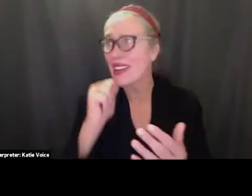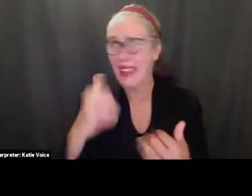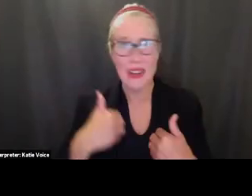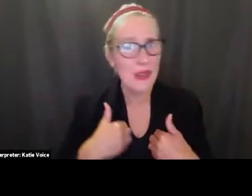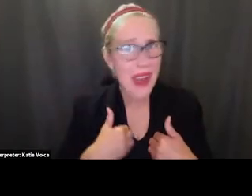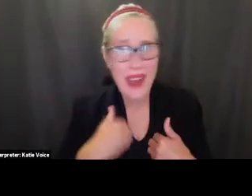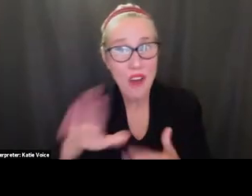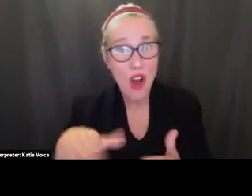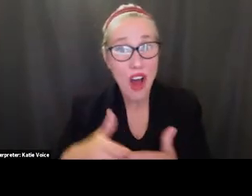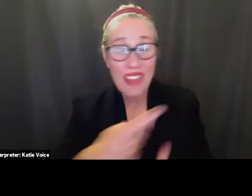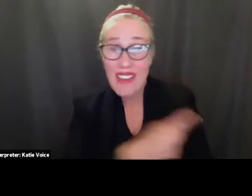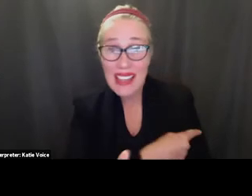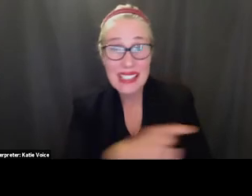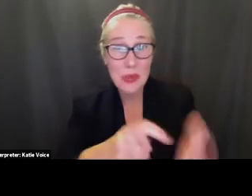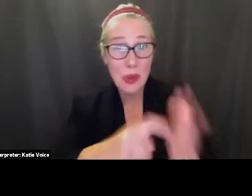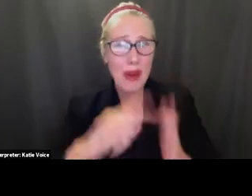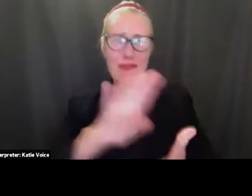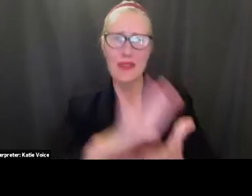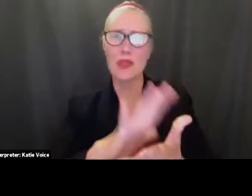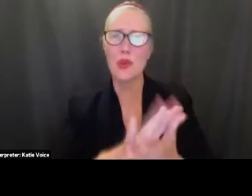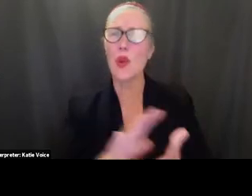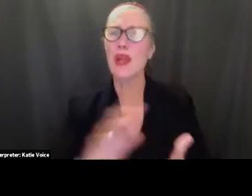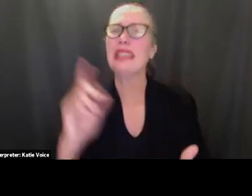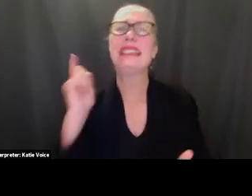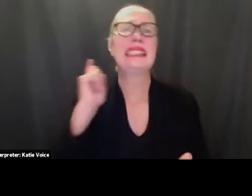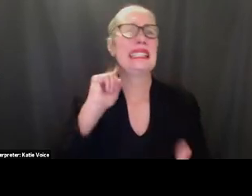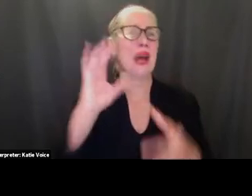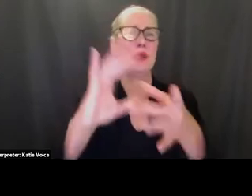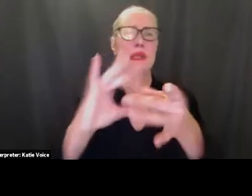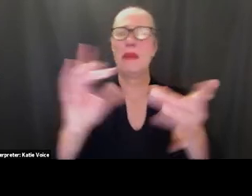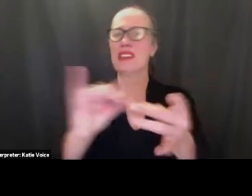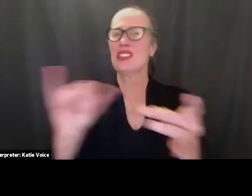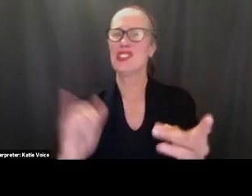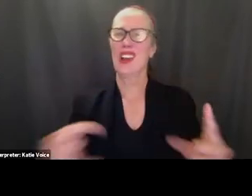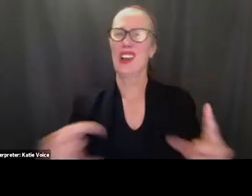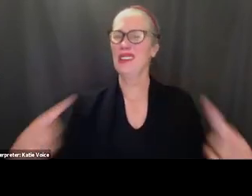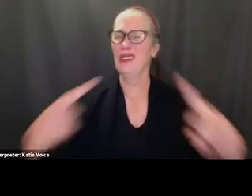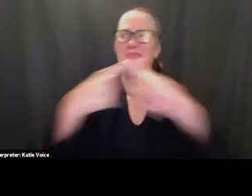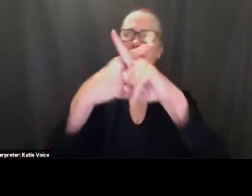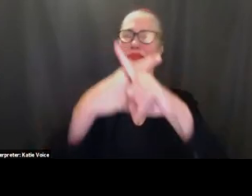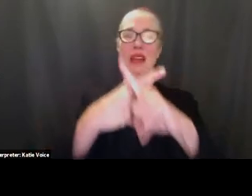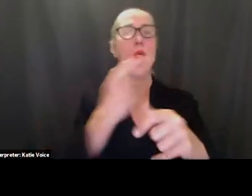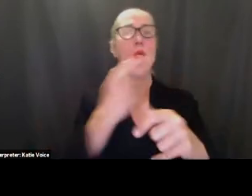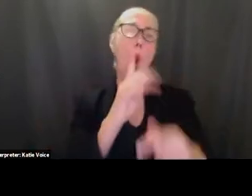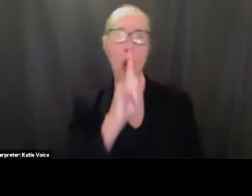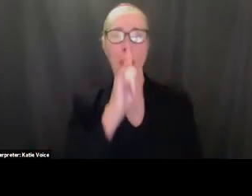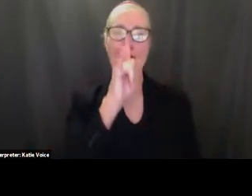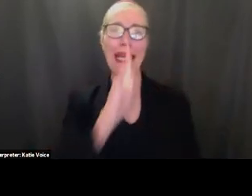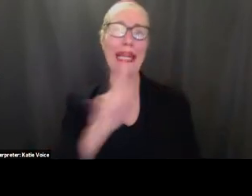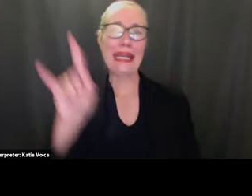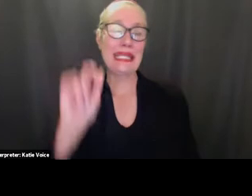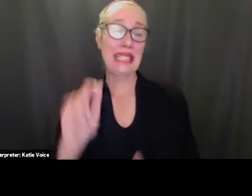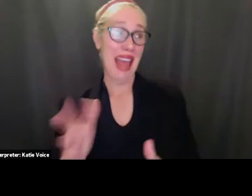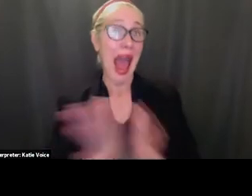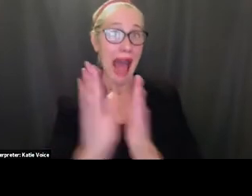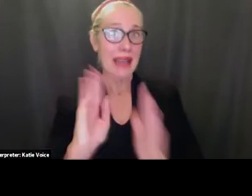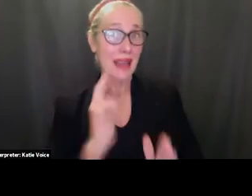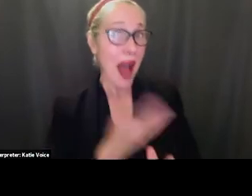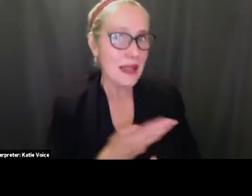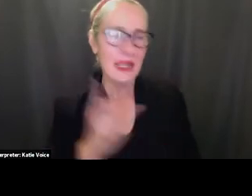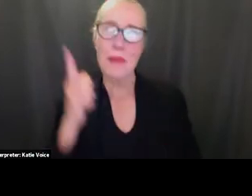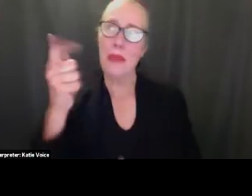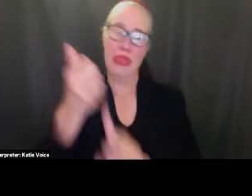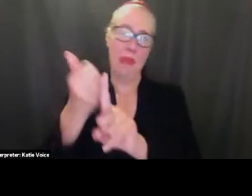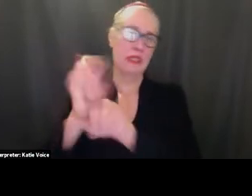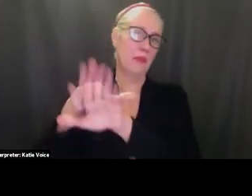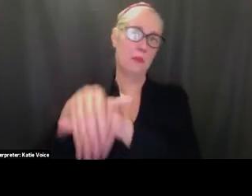necessary for school it just sounds sends a message of you know the elites aren't doing what they're asking us to do and i